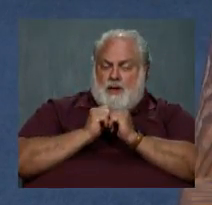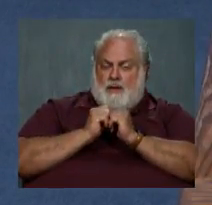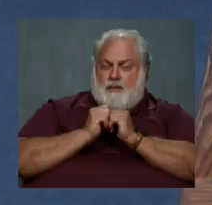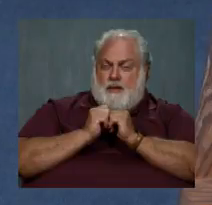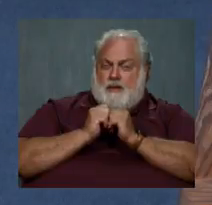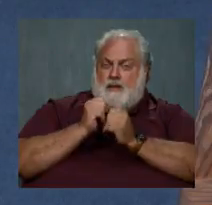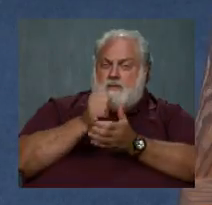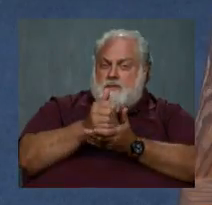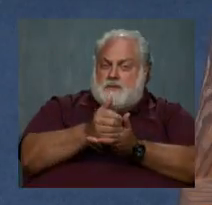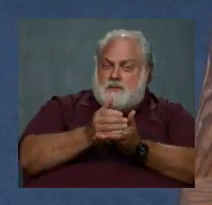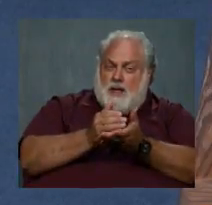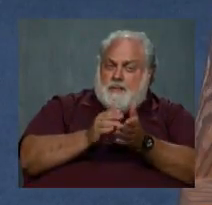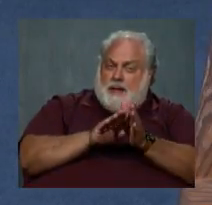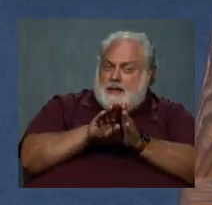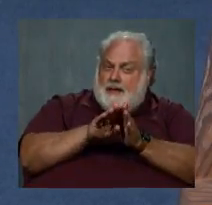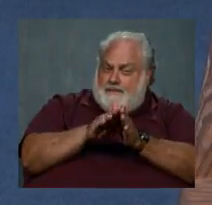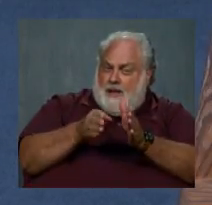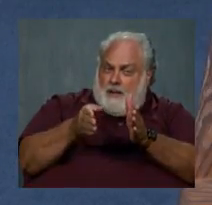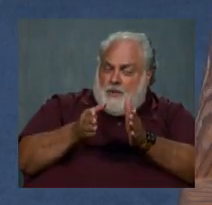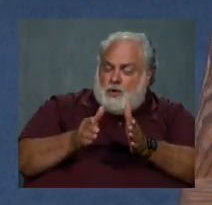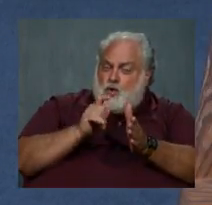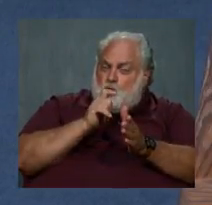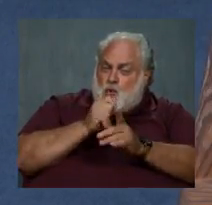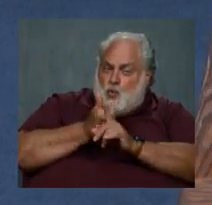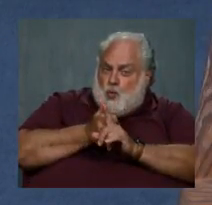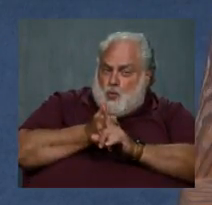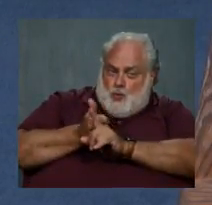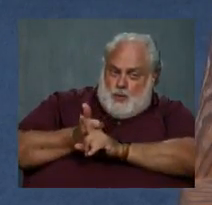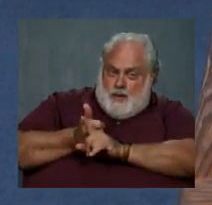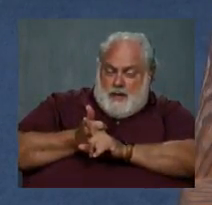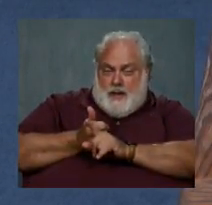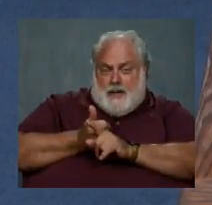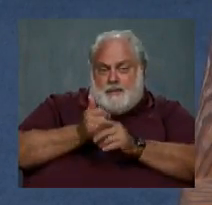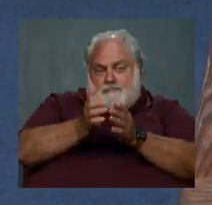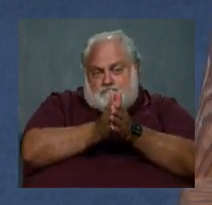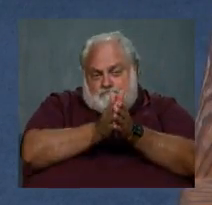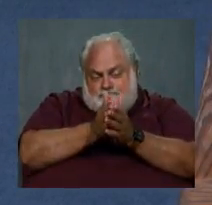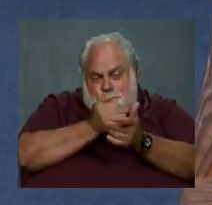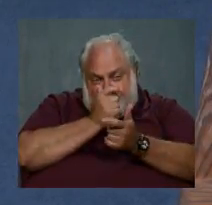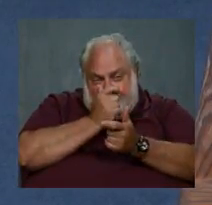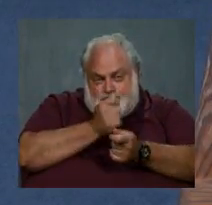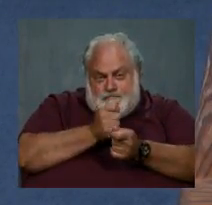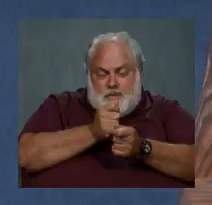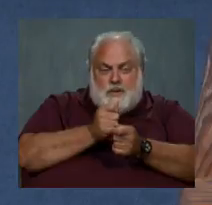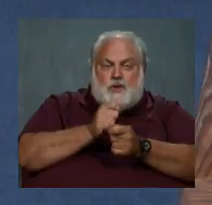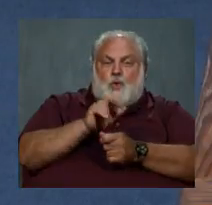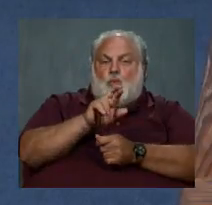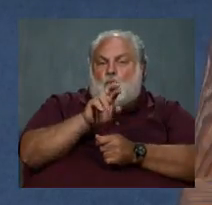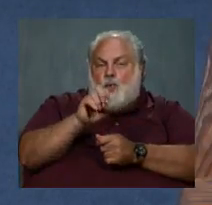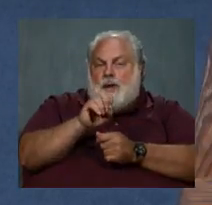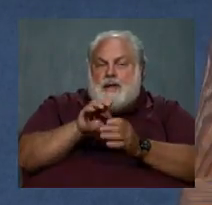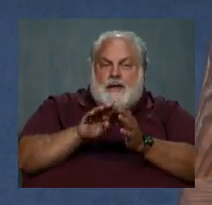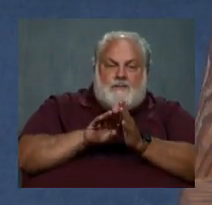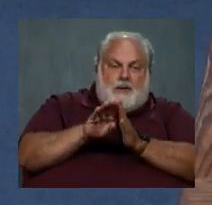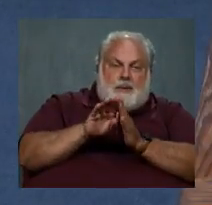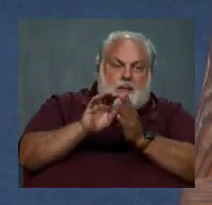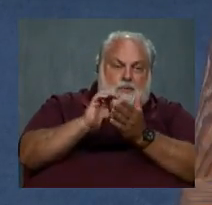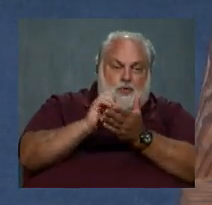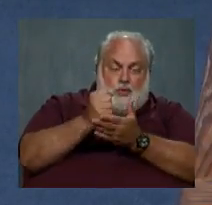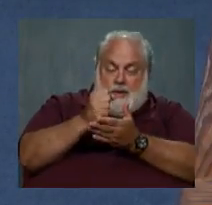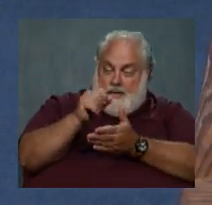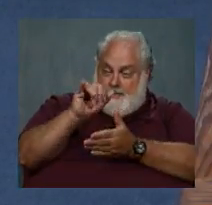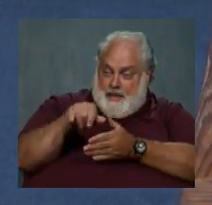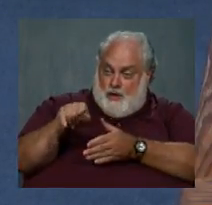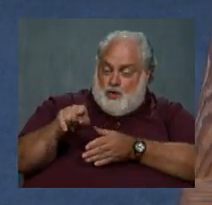were interested in looking at the properties that we were considering sending for condemnation as possible redevelopment opportunities, which is what you're